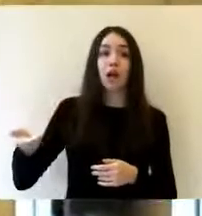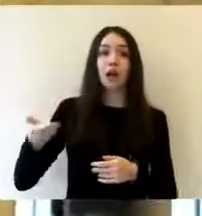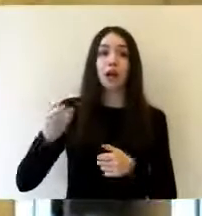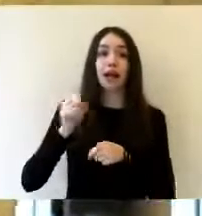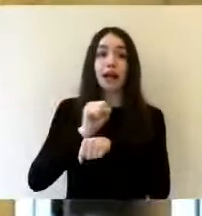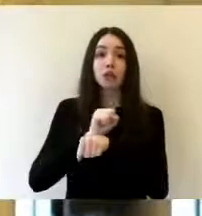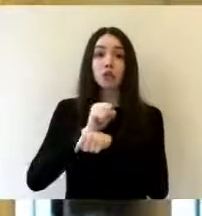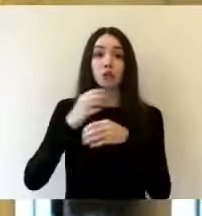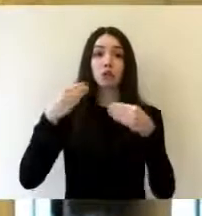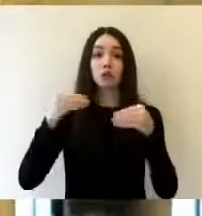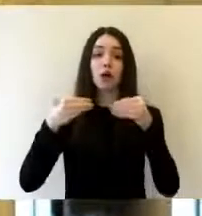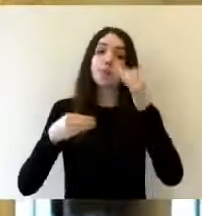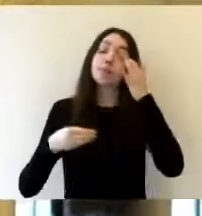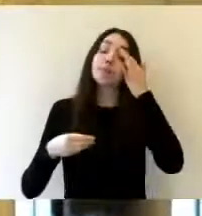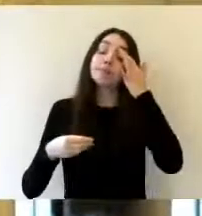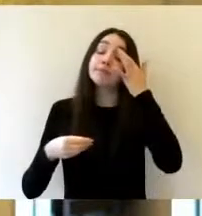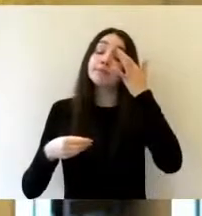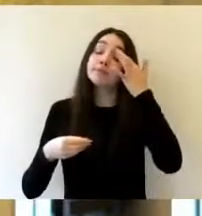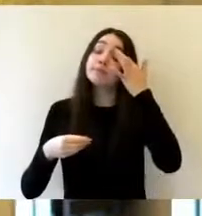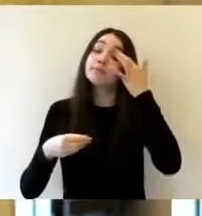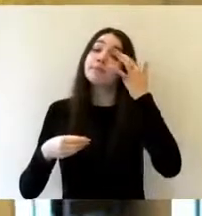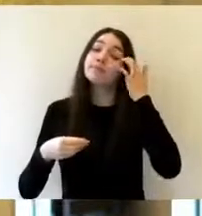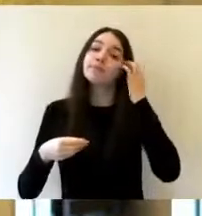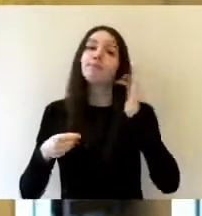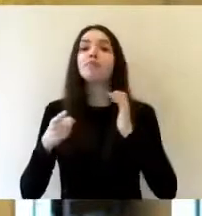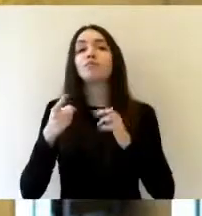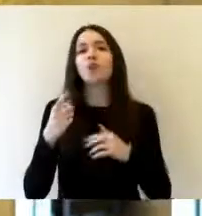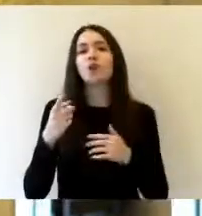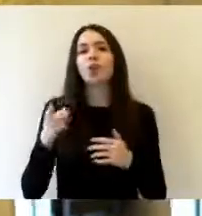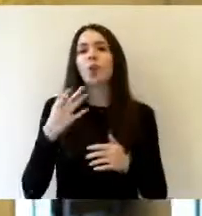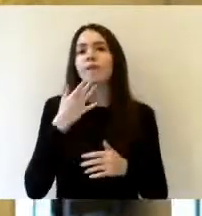your favorite medium of stones? You've like mentioned